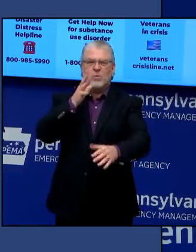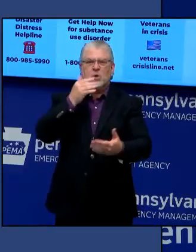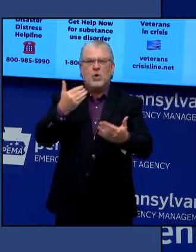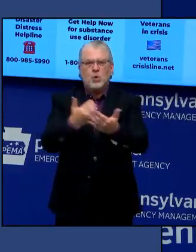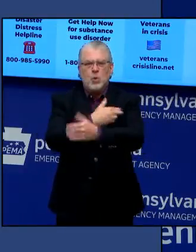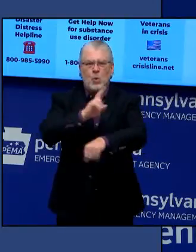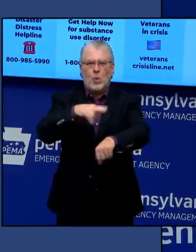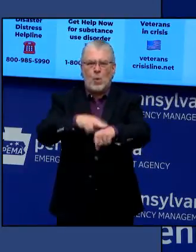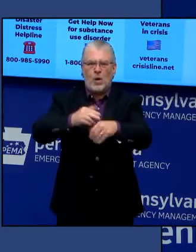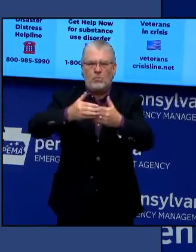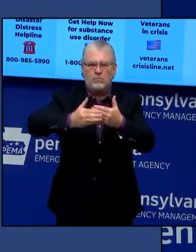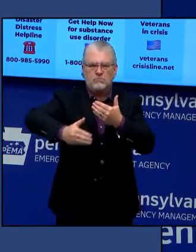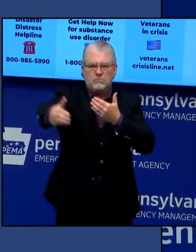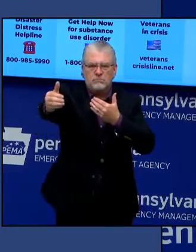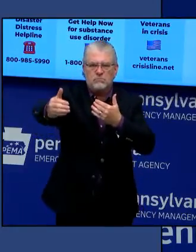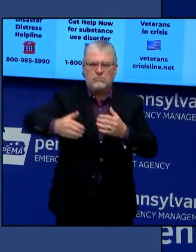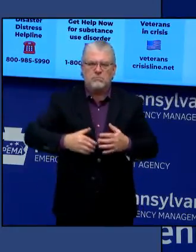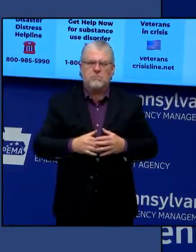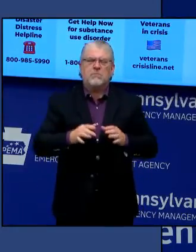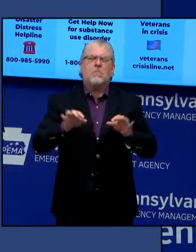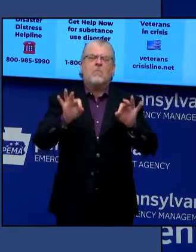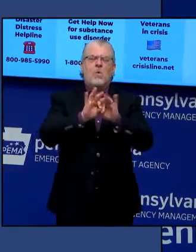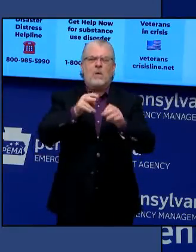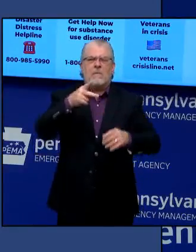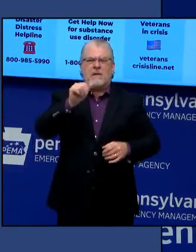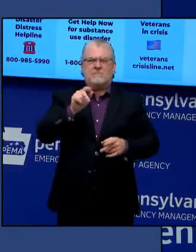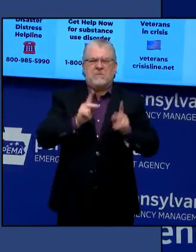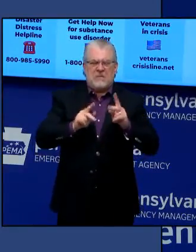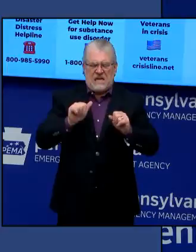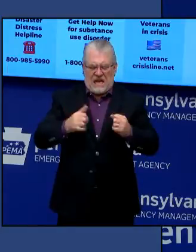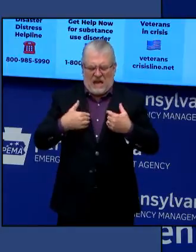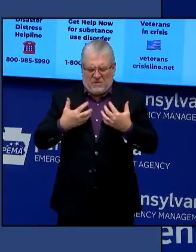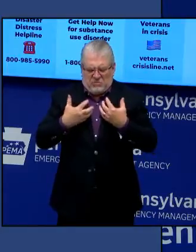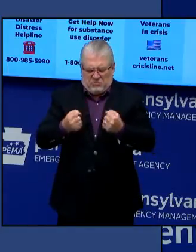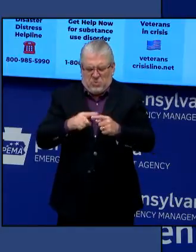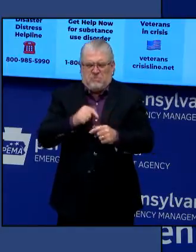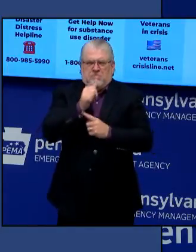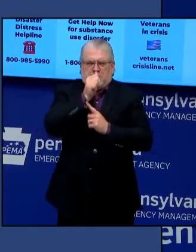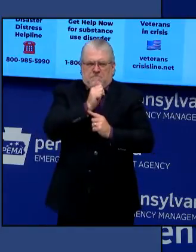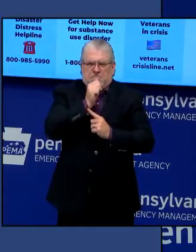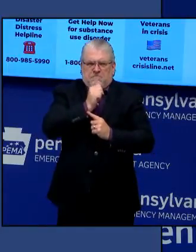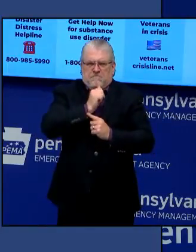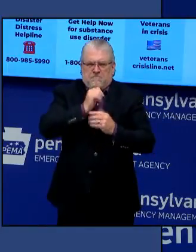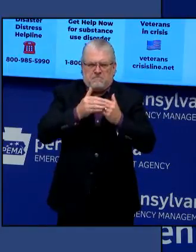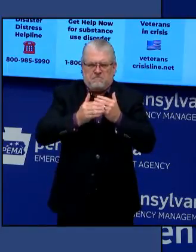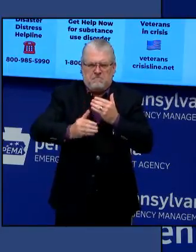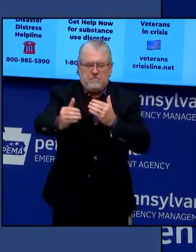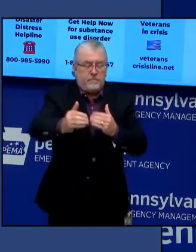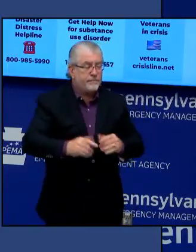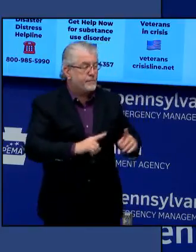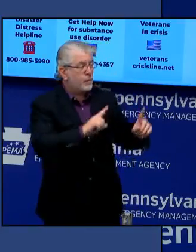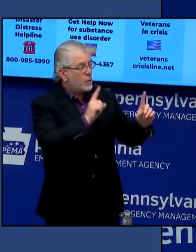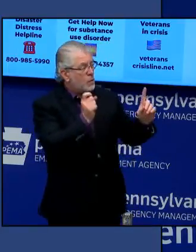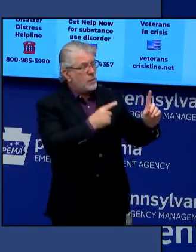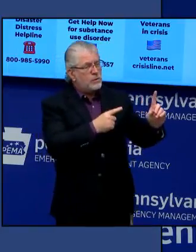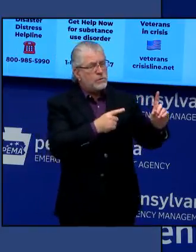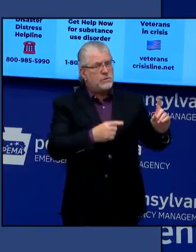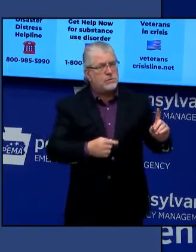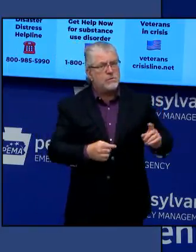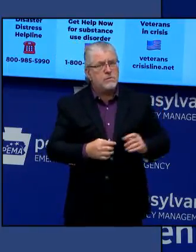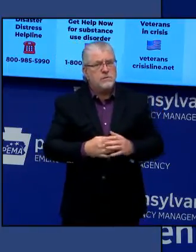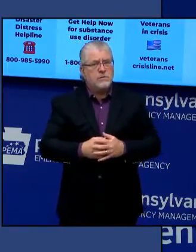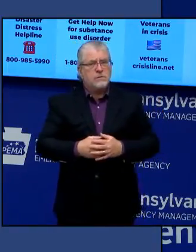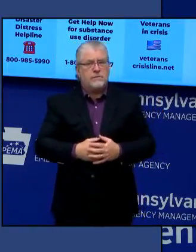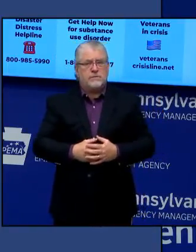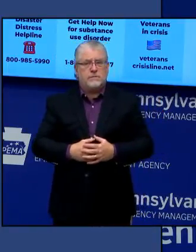Radio would also like to know, is our food supply chain still running as it should? Have there been disruptions due to the impact on New York